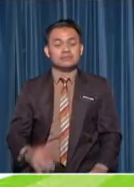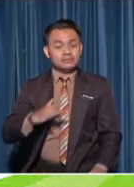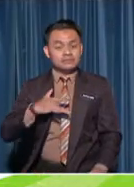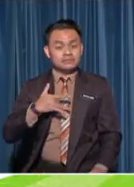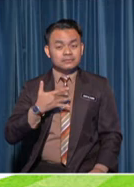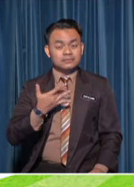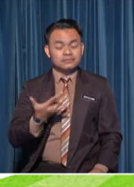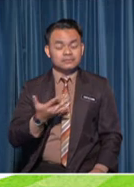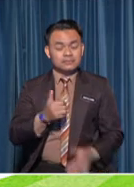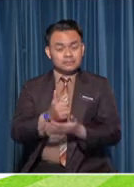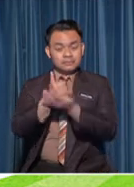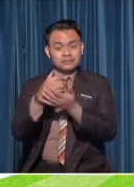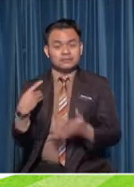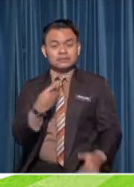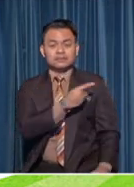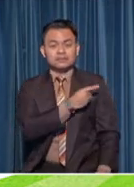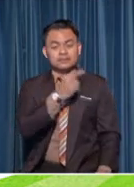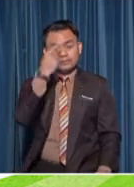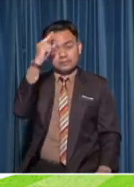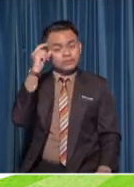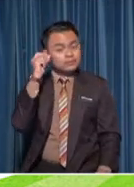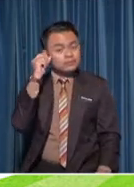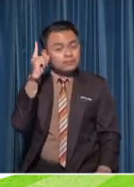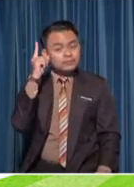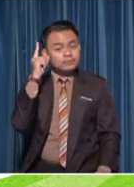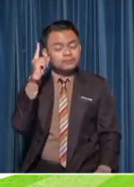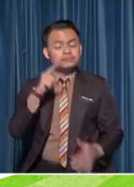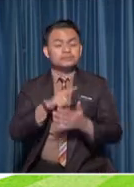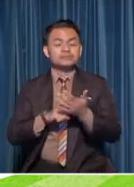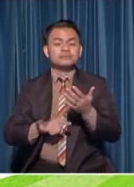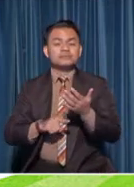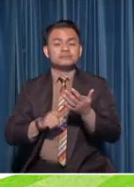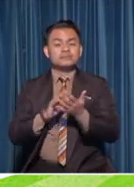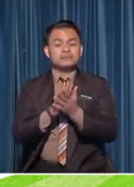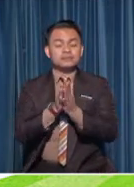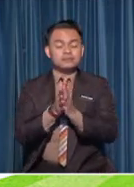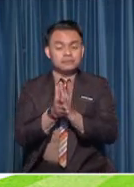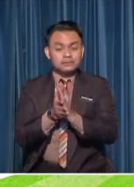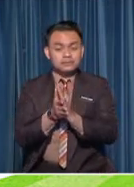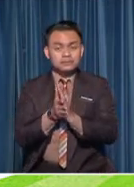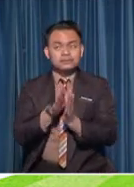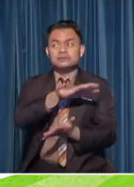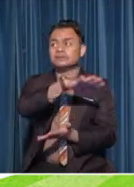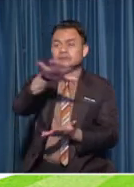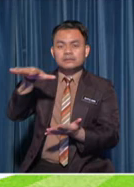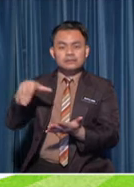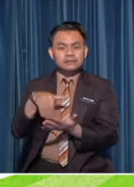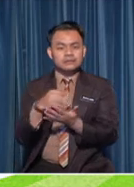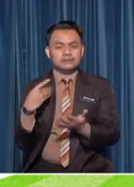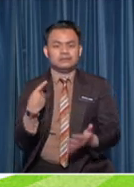Senses help us to understand what's happening around us.